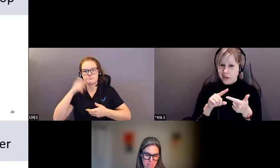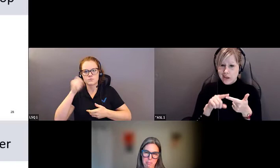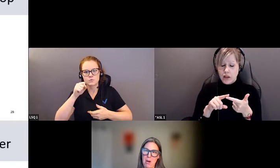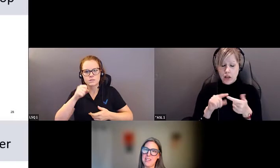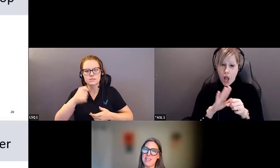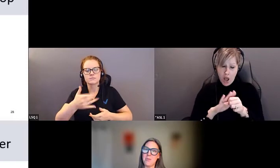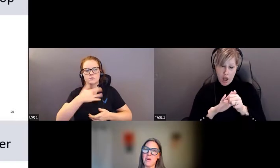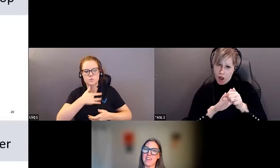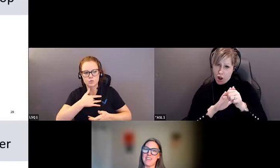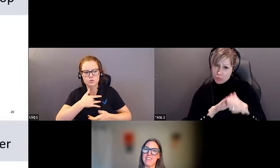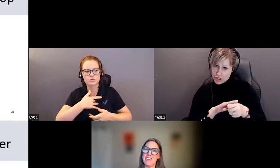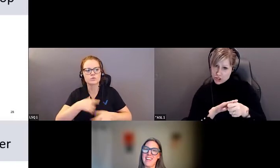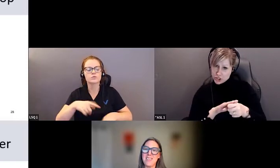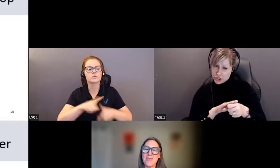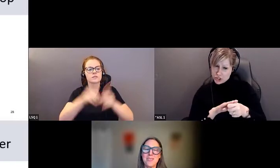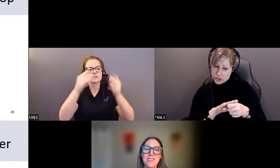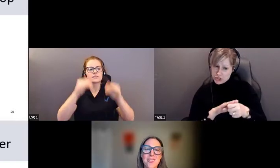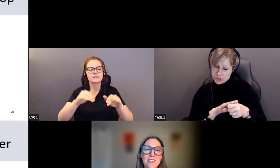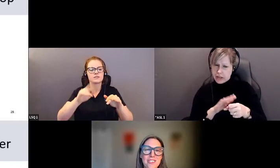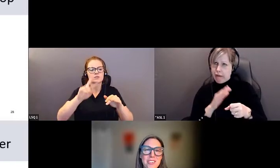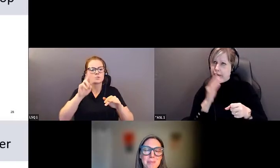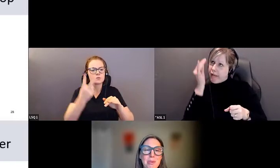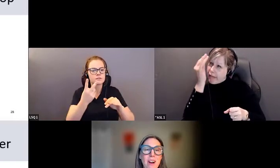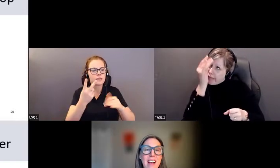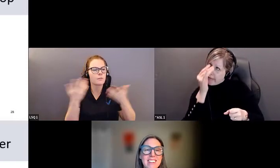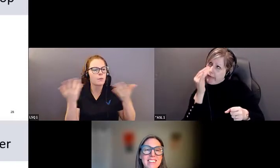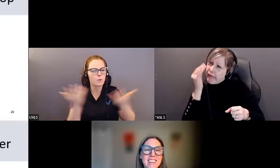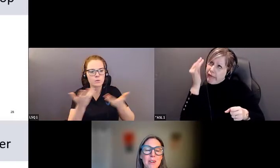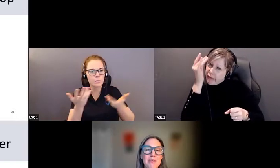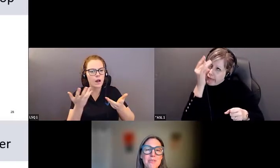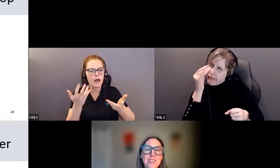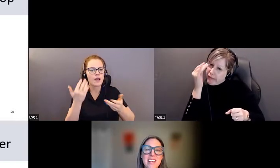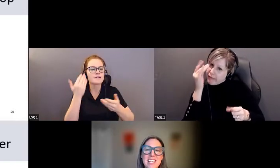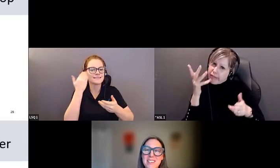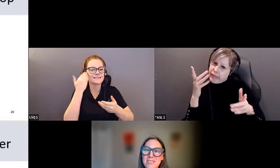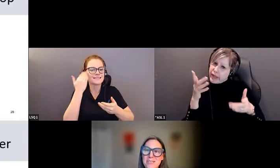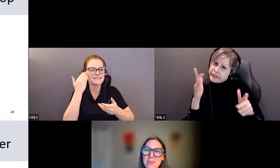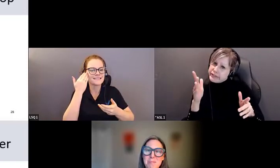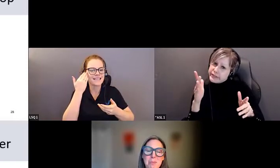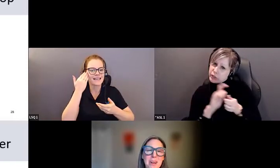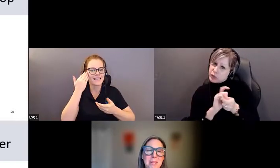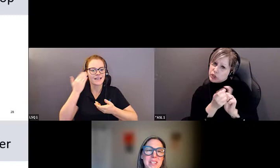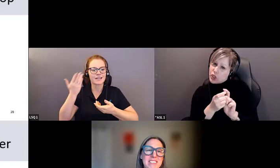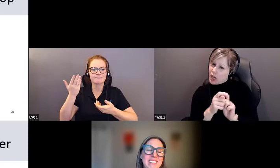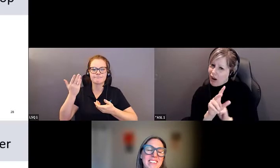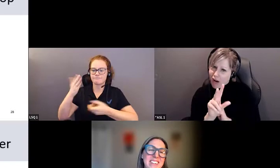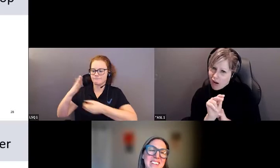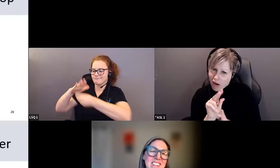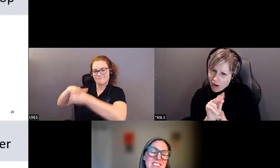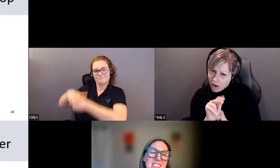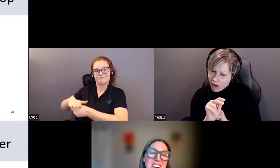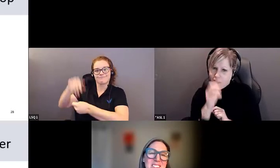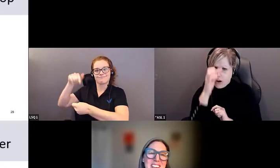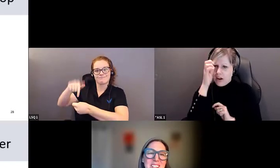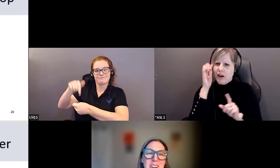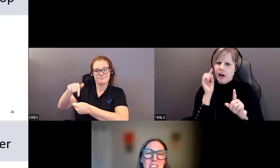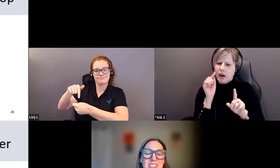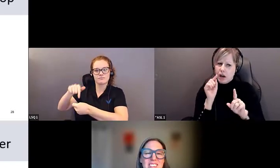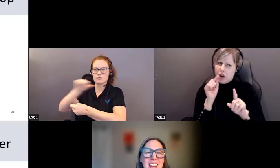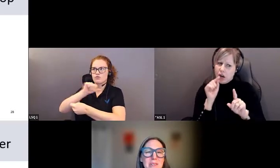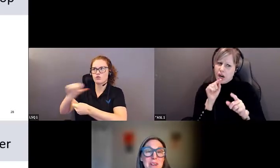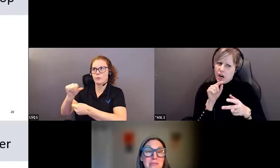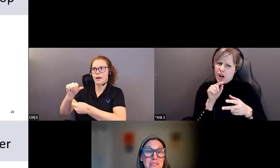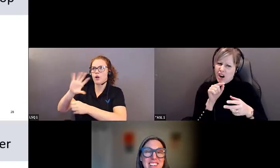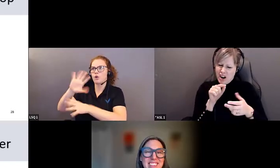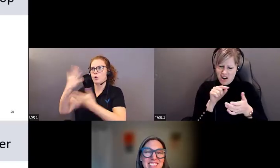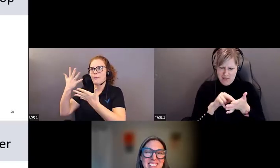It is embodied work. And so to nurture the practice of tuning into embodiment, our second question